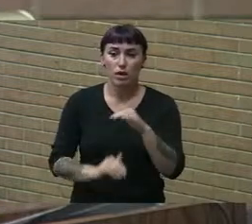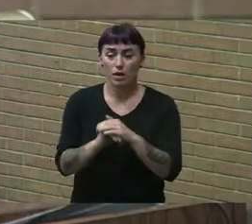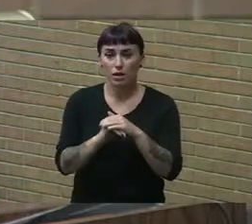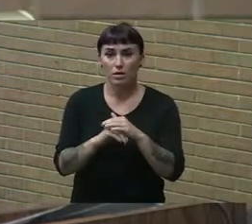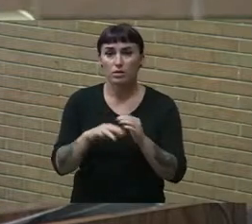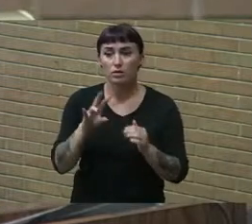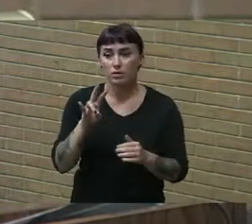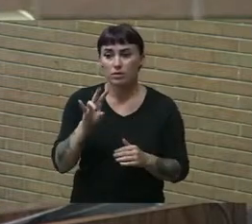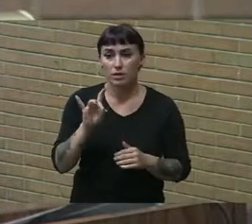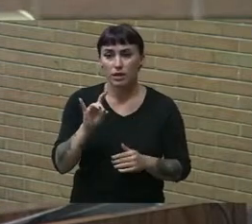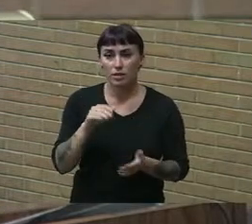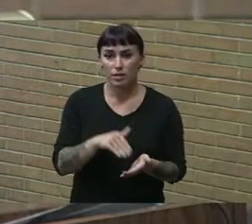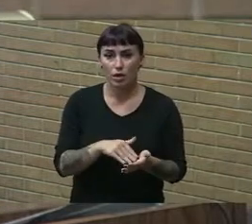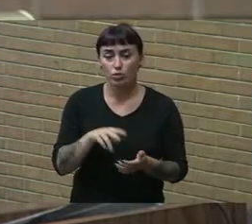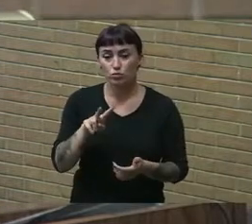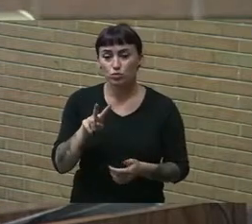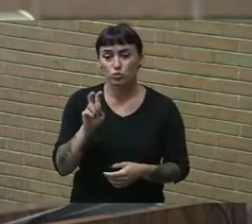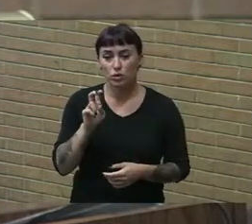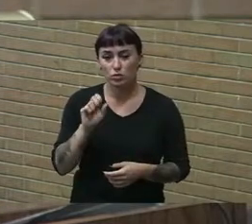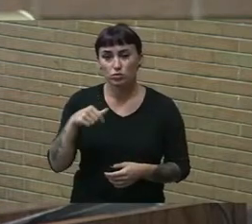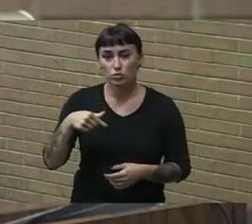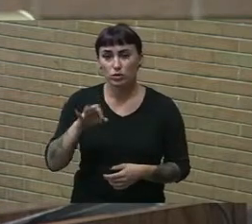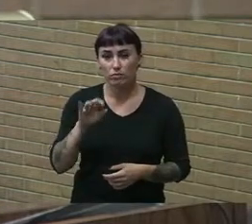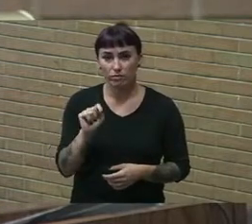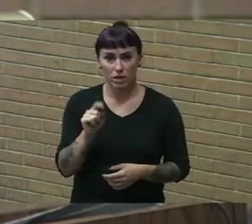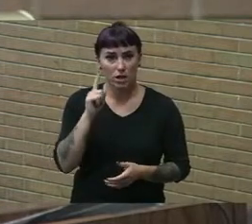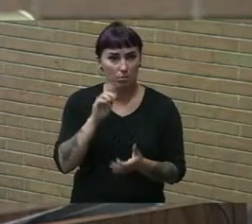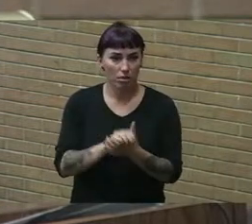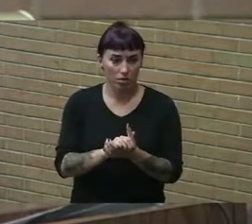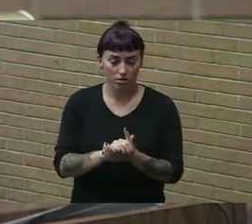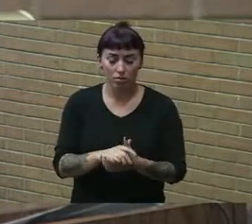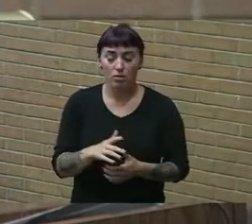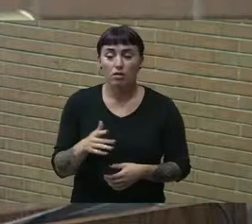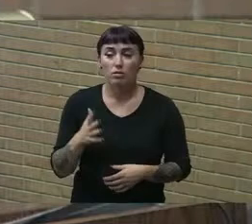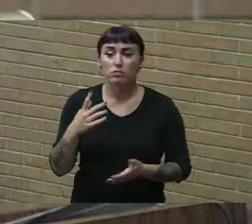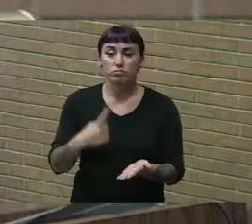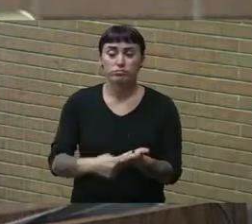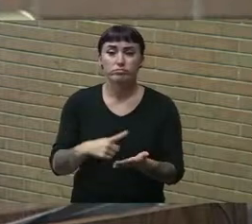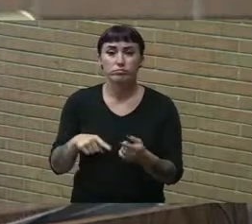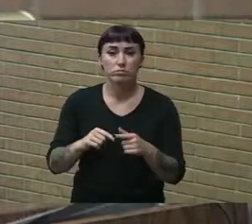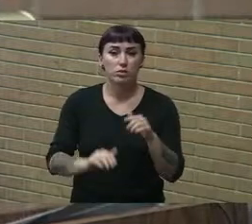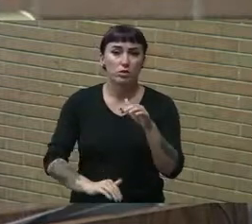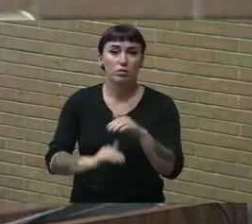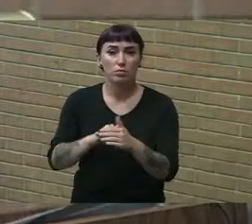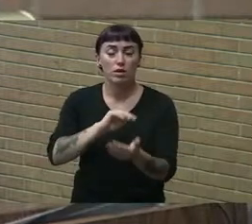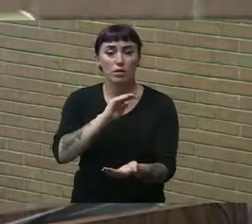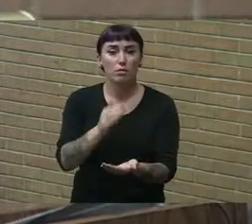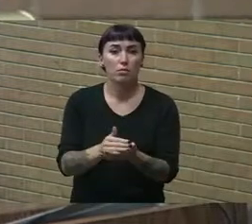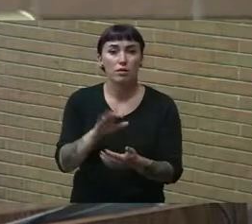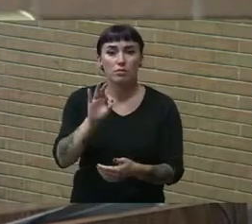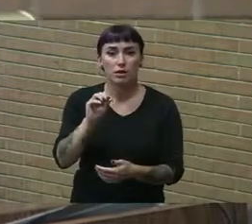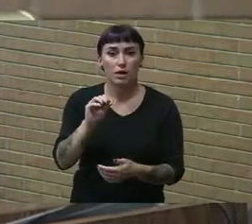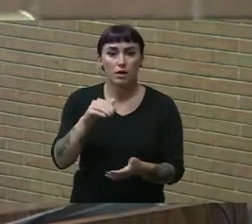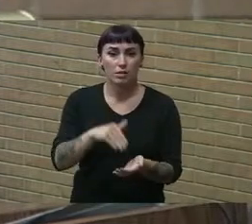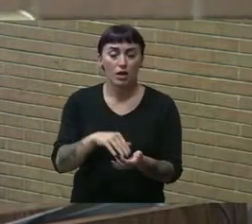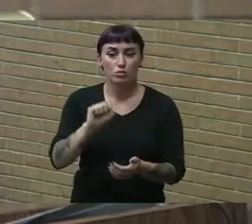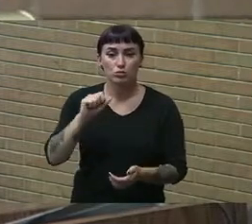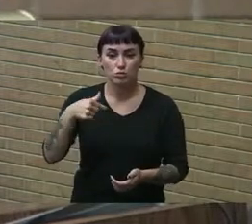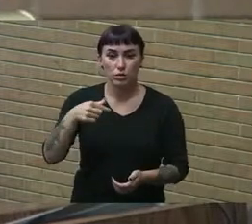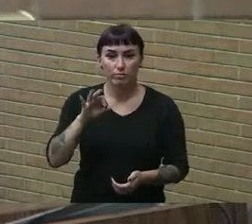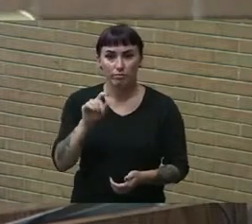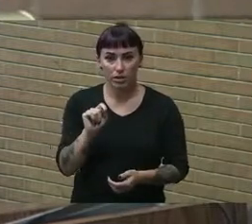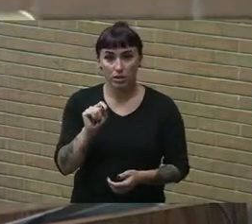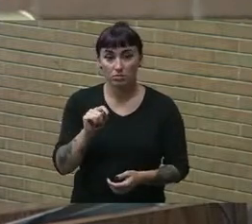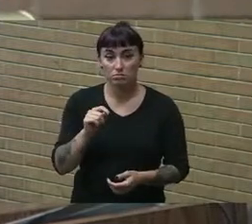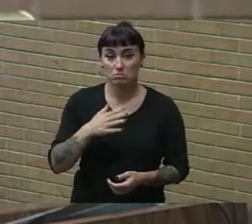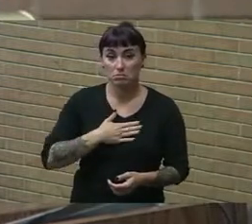of 78,200 square feet, I believe. And we're talking about a maximum now of 90,000 square feet. So